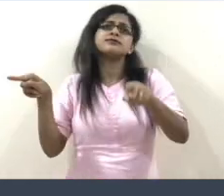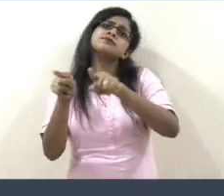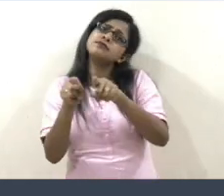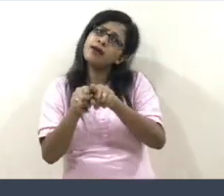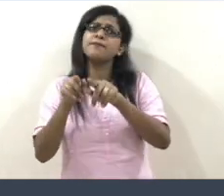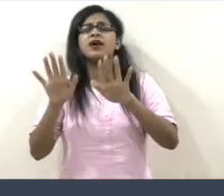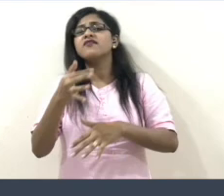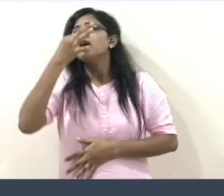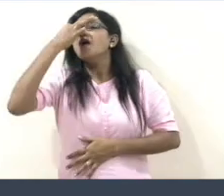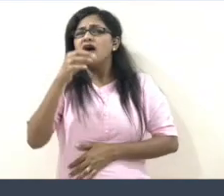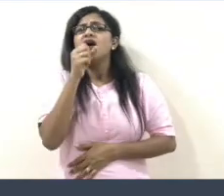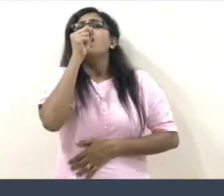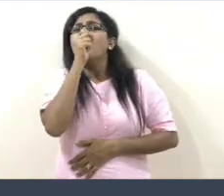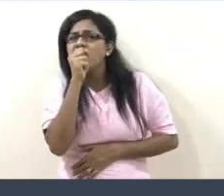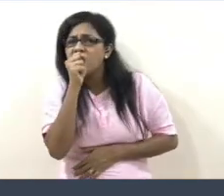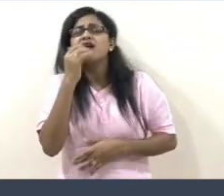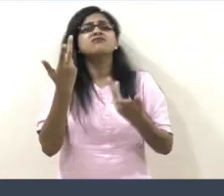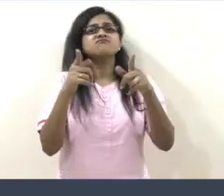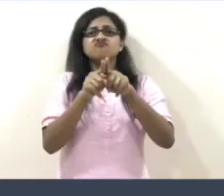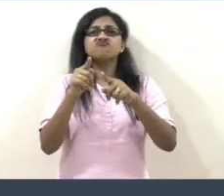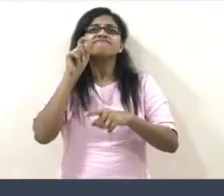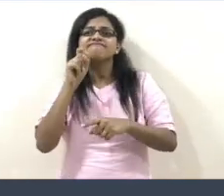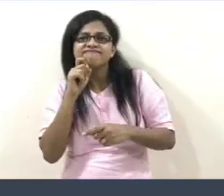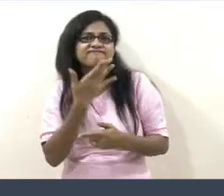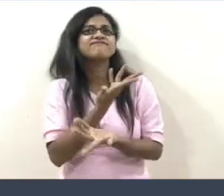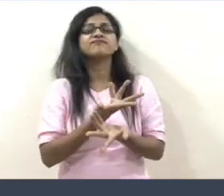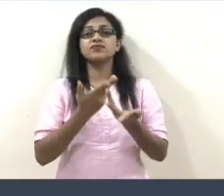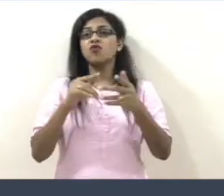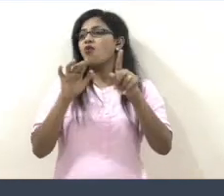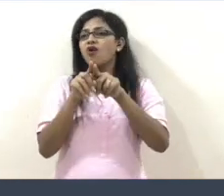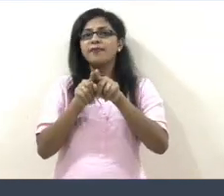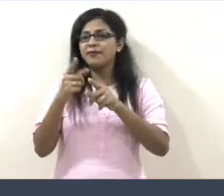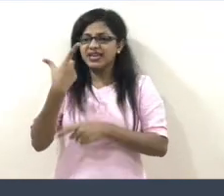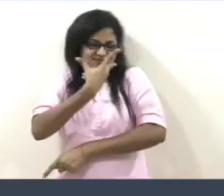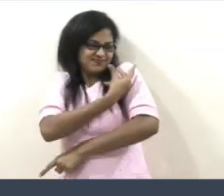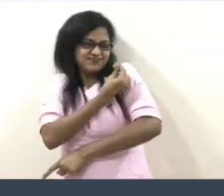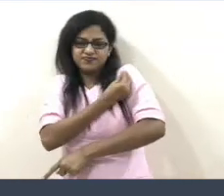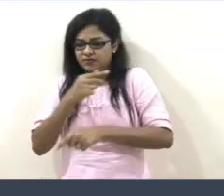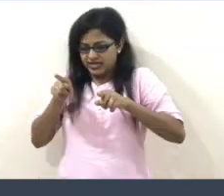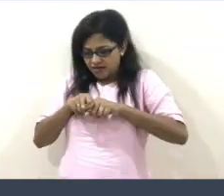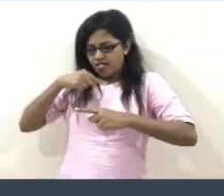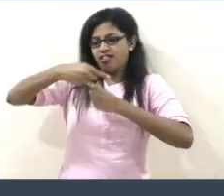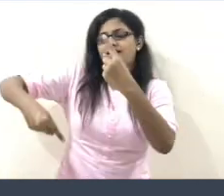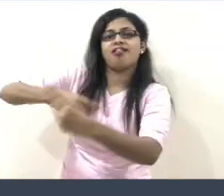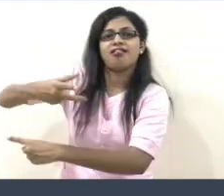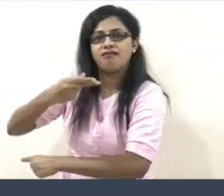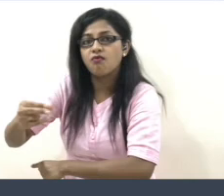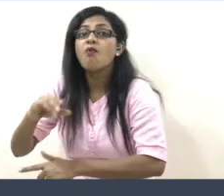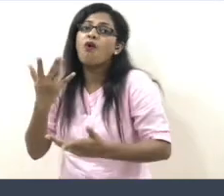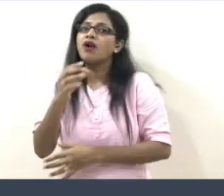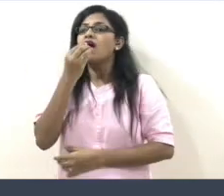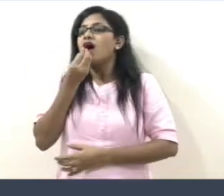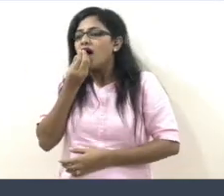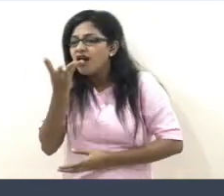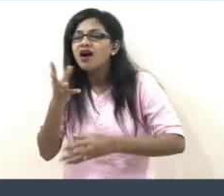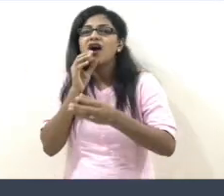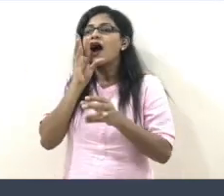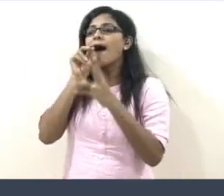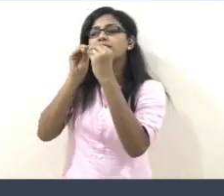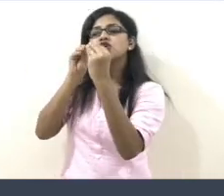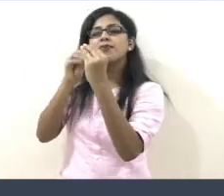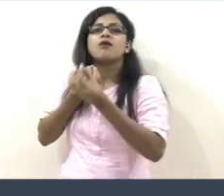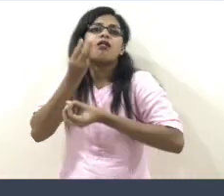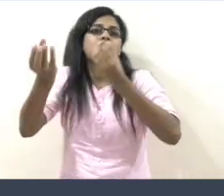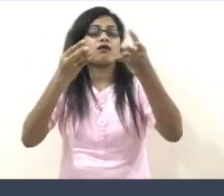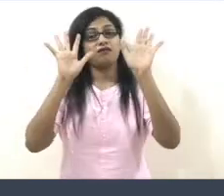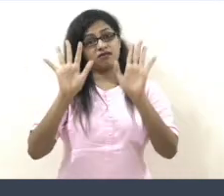or contaminated needles, or even fecal to oral transmission. Various types of bacteria and viruses are also capable of lasting on surfaces for a